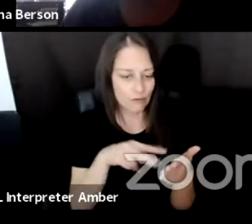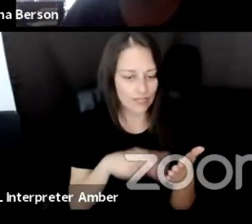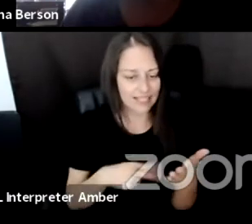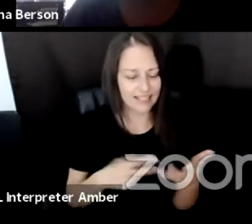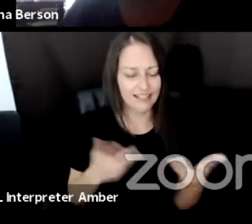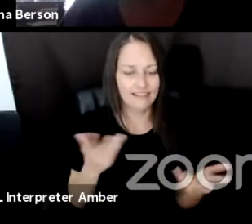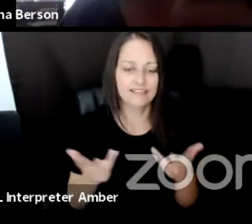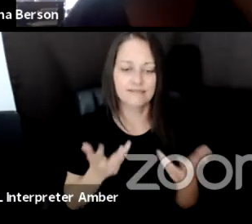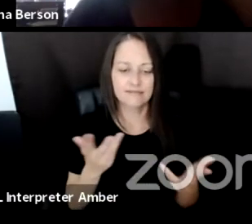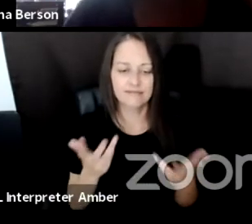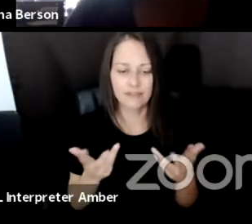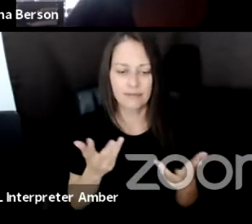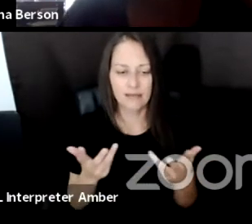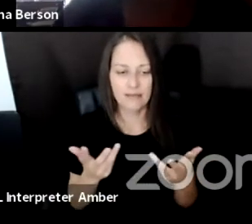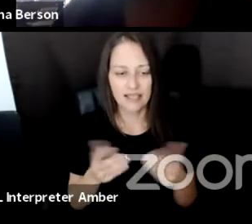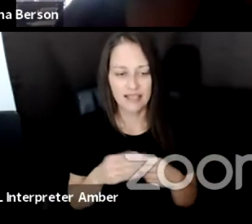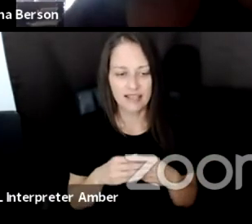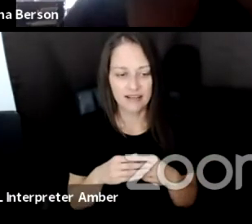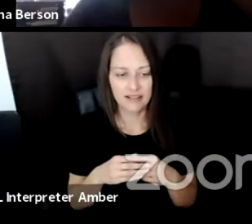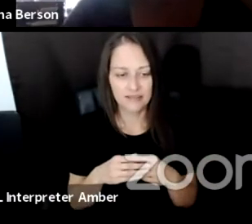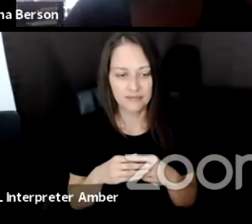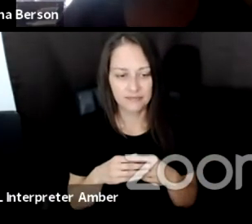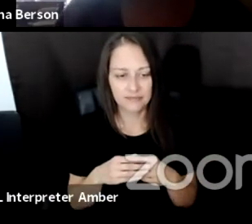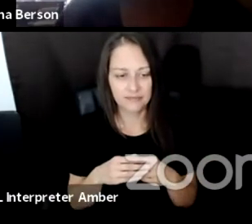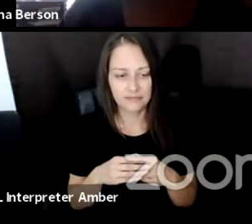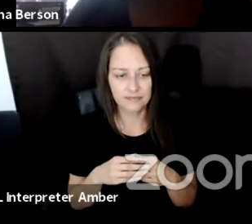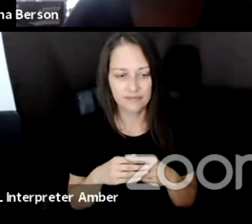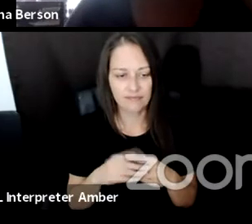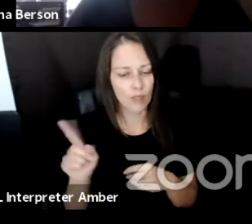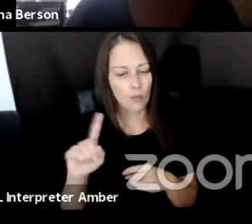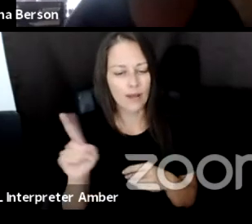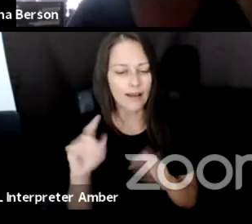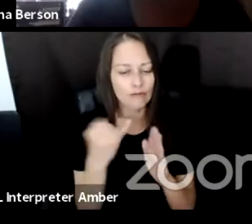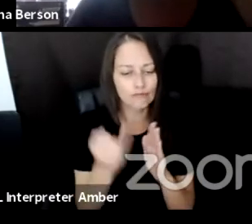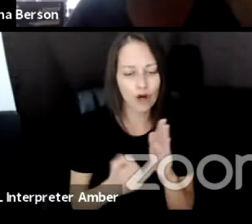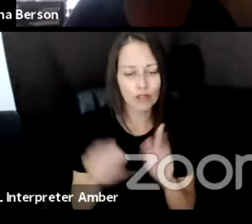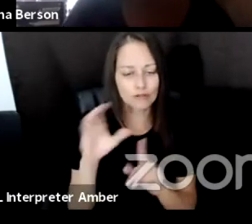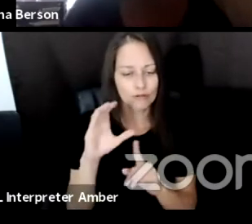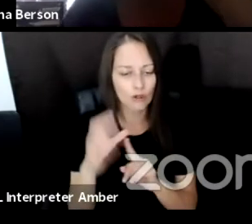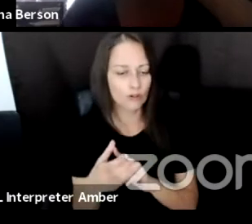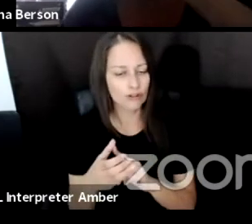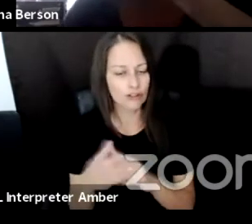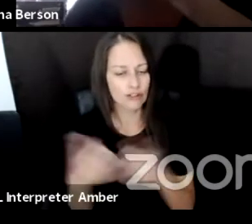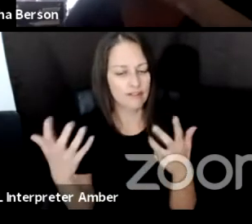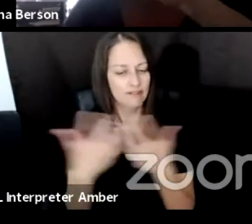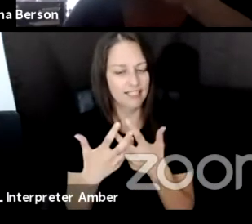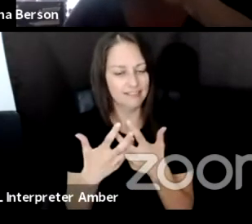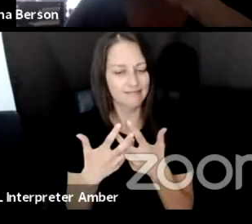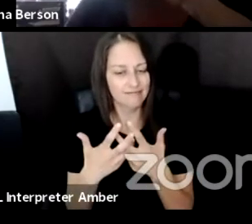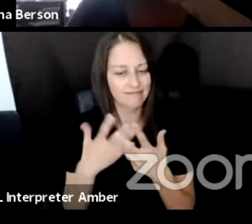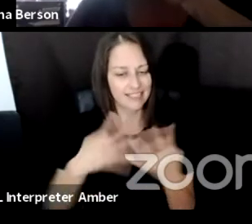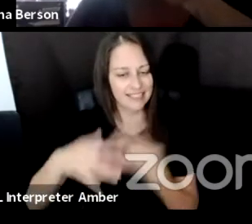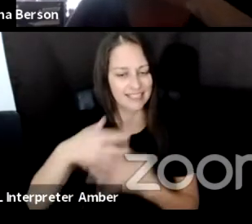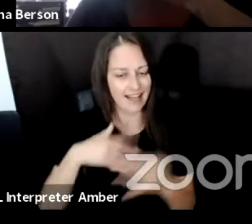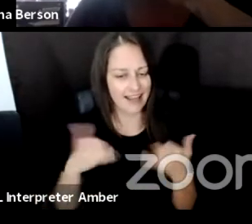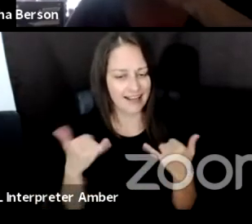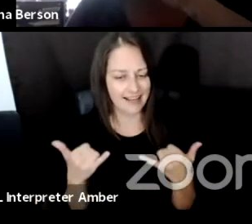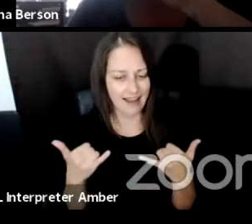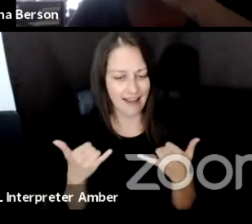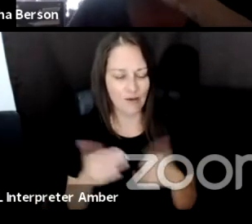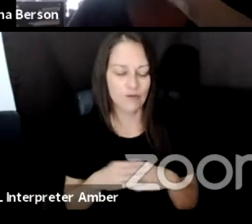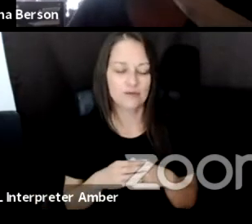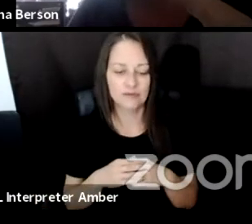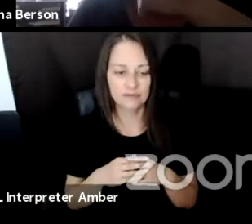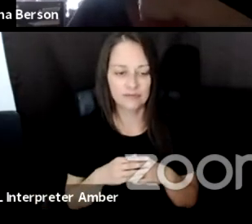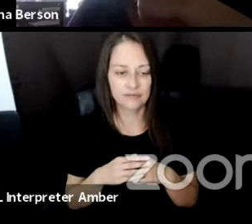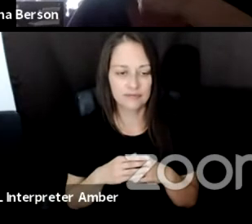breakdown starts to happen in terms of like where arts and culture are sitting in the society, you know, more broadly, you know,